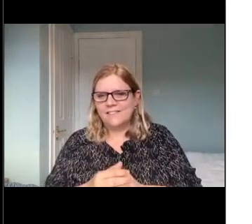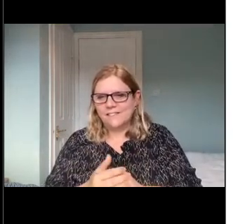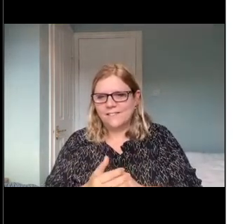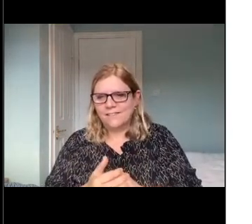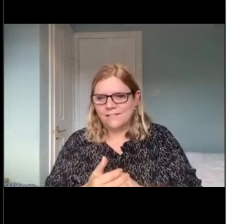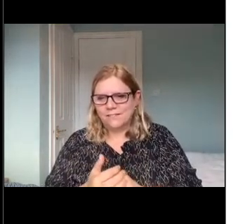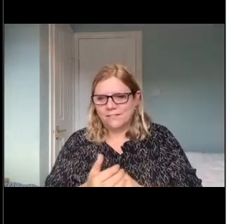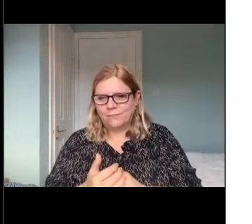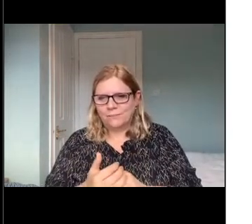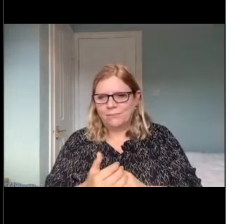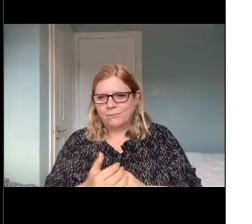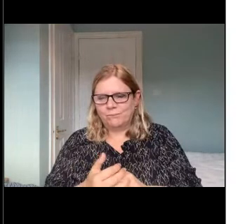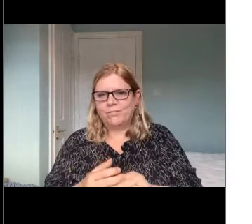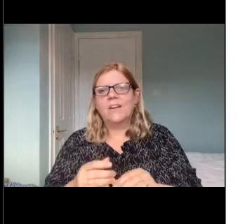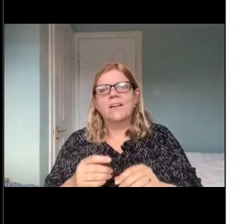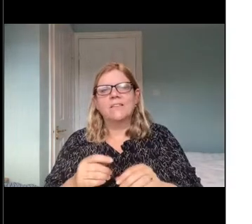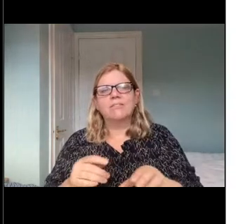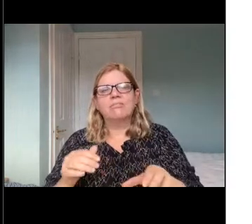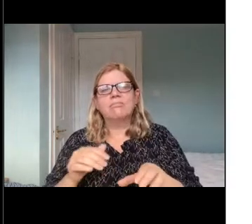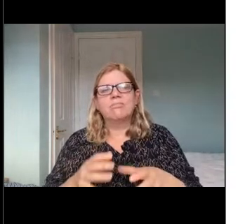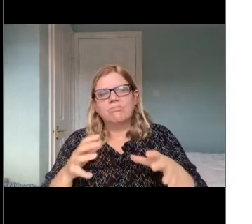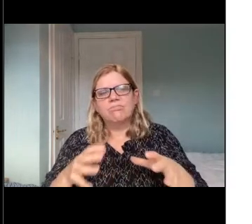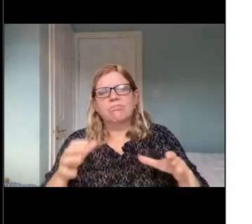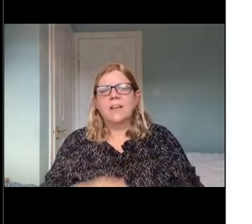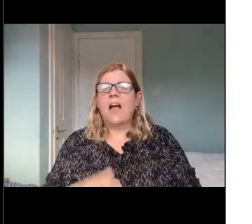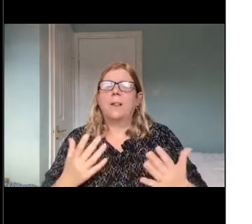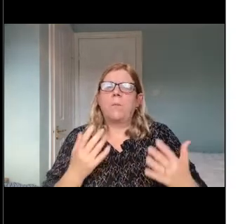that we have in the country.